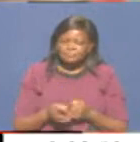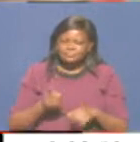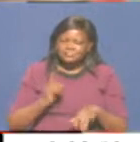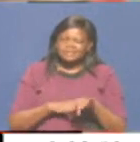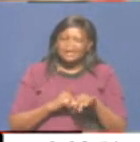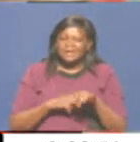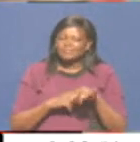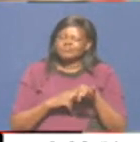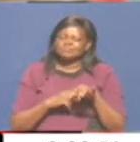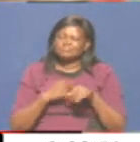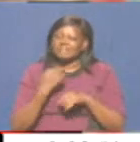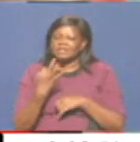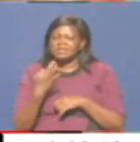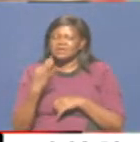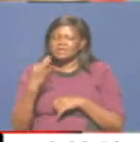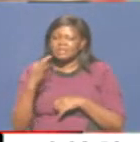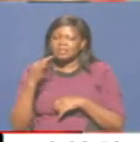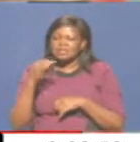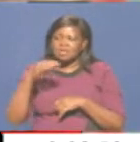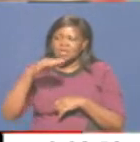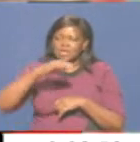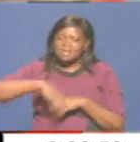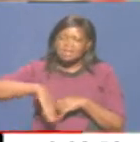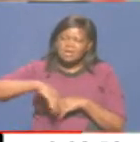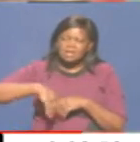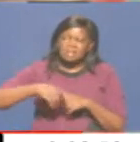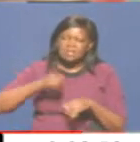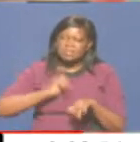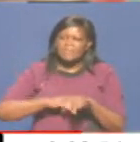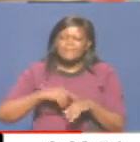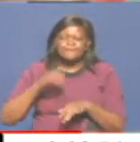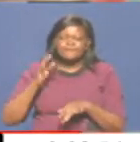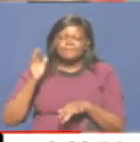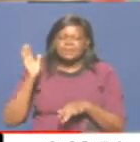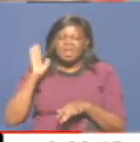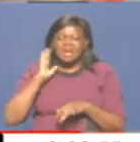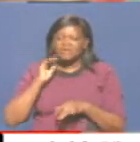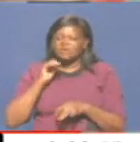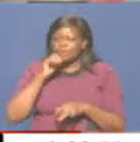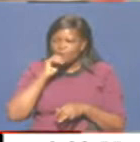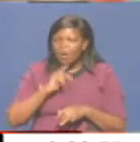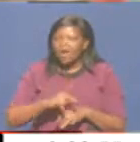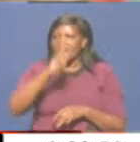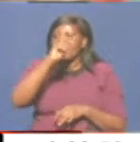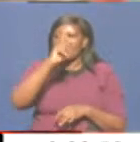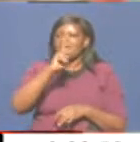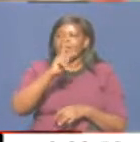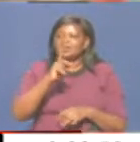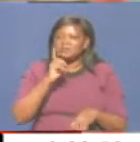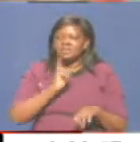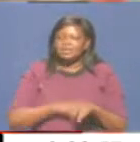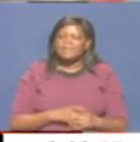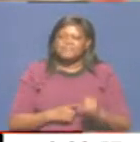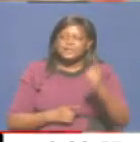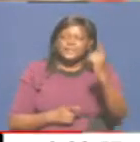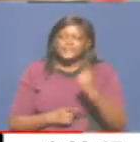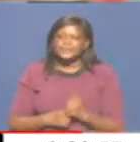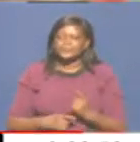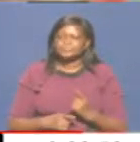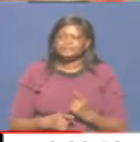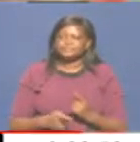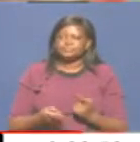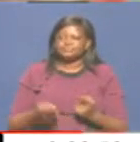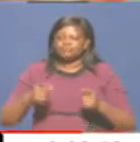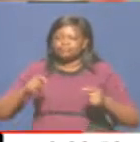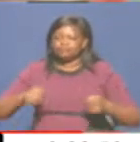Wakati nilisikia nduru nikiwa kule kwangu juu. wakati nilitoka kuvaa trouser